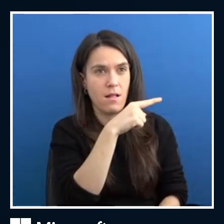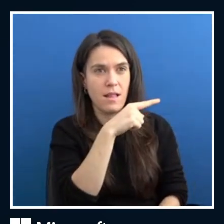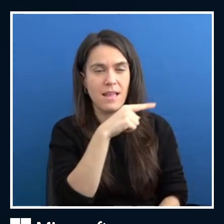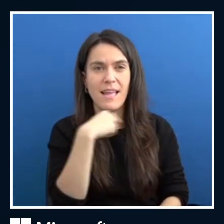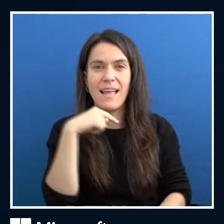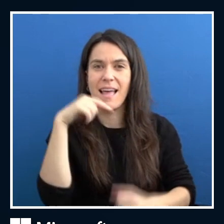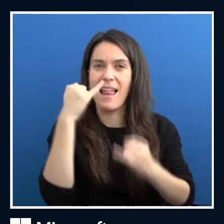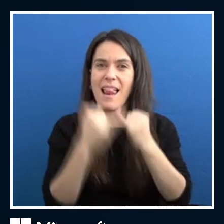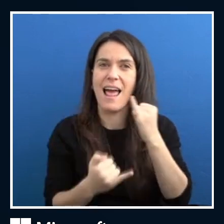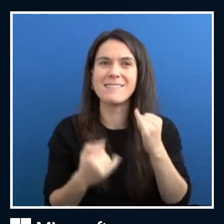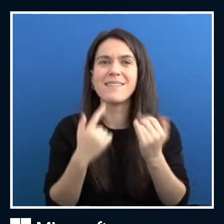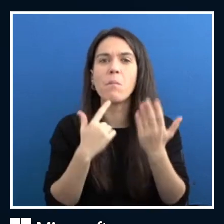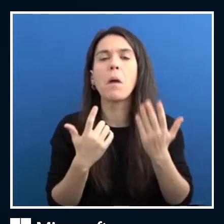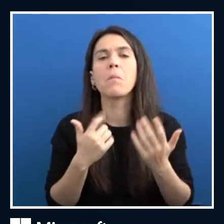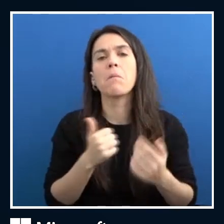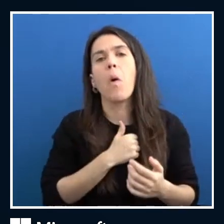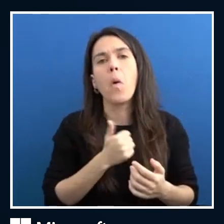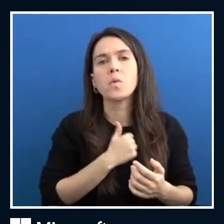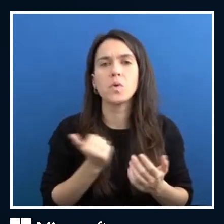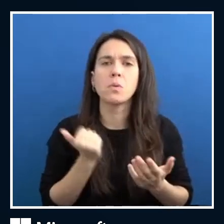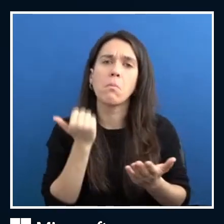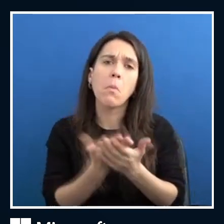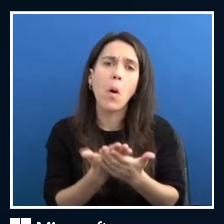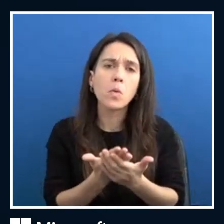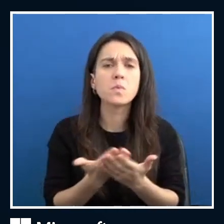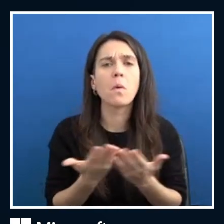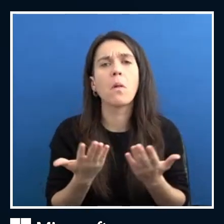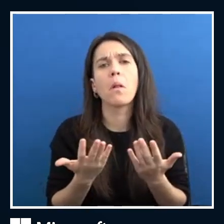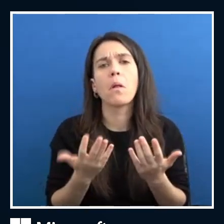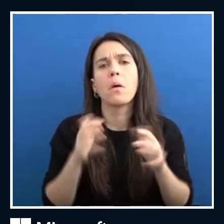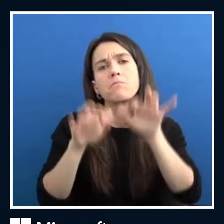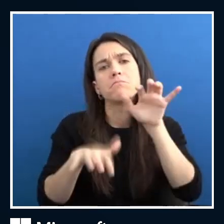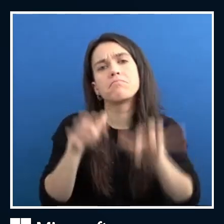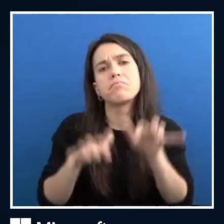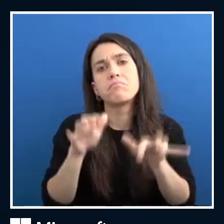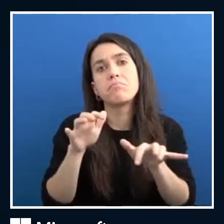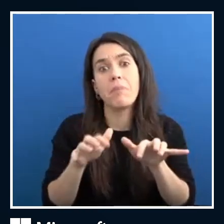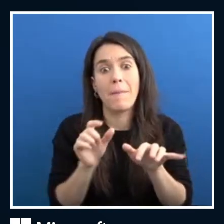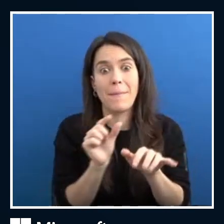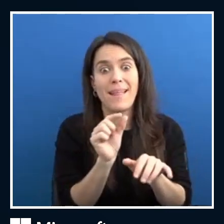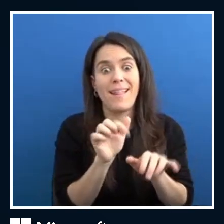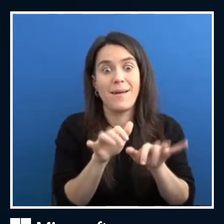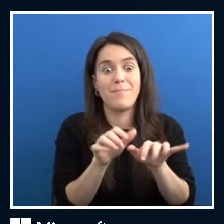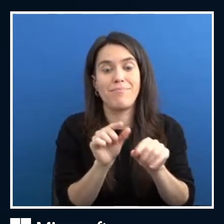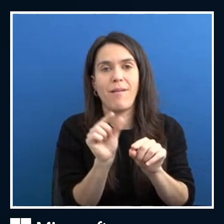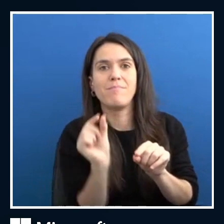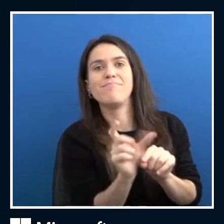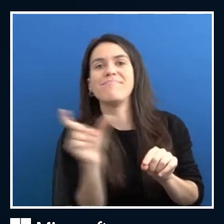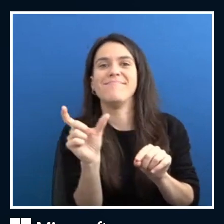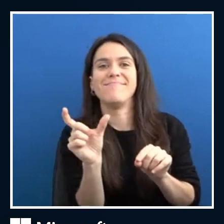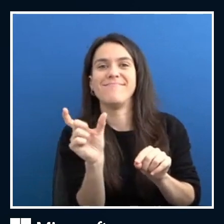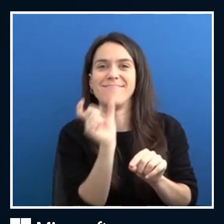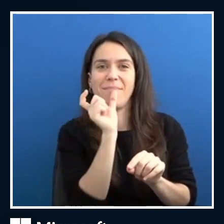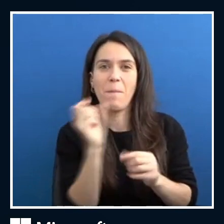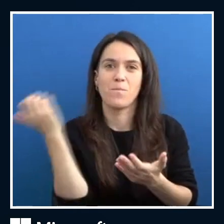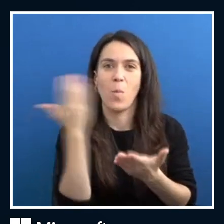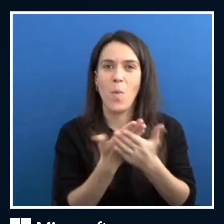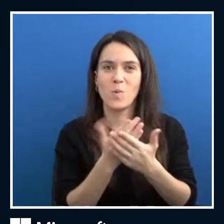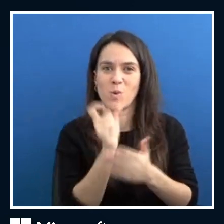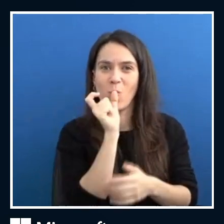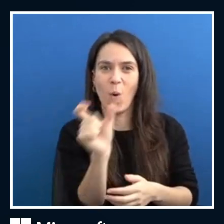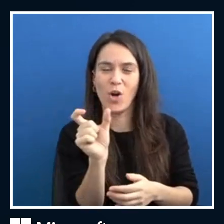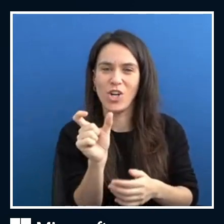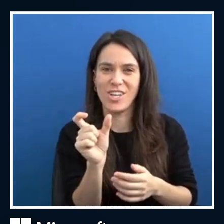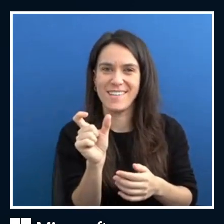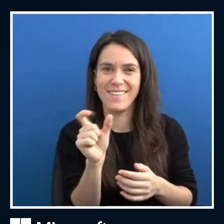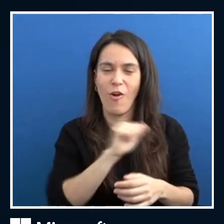auto suggest. And so when you start typing the first 3 characters of a word, it will give you a list, for example, of,